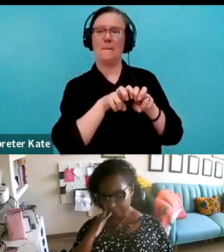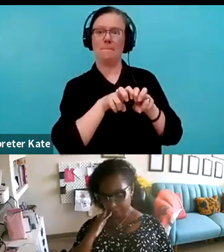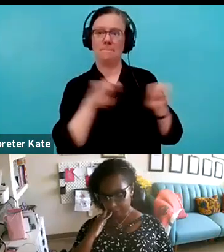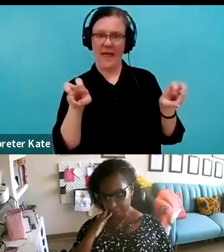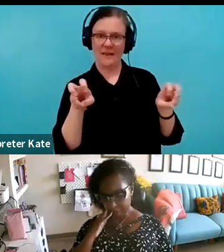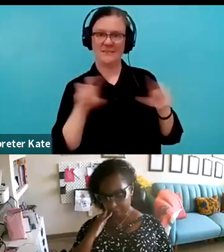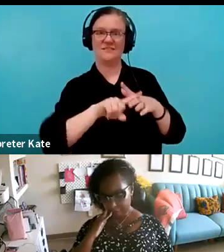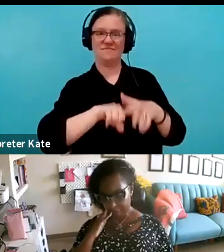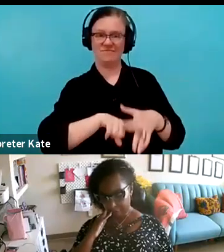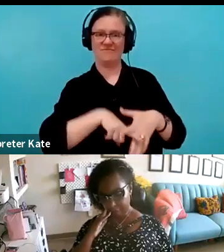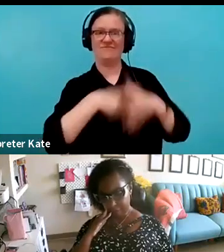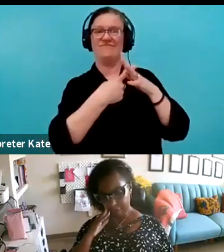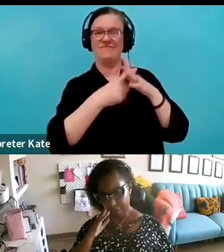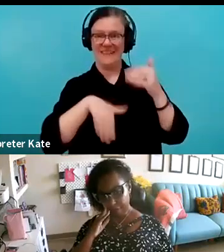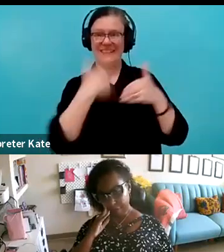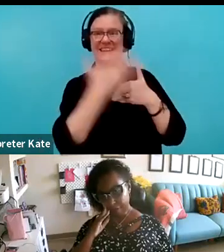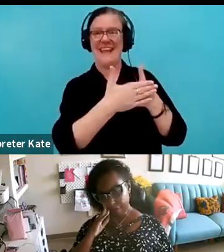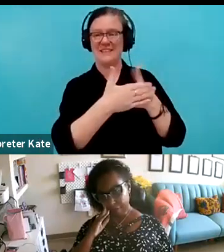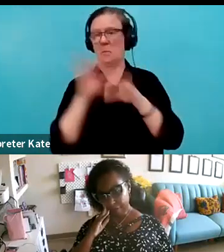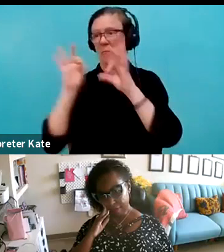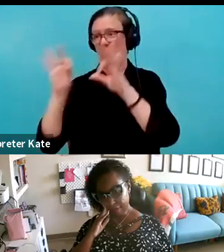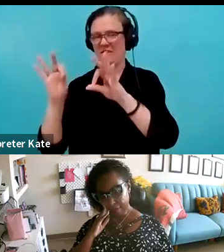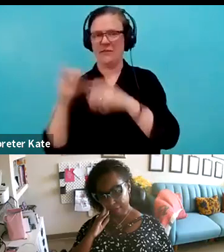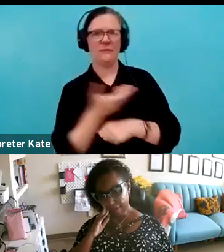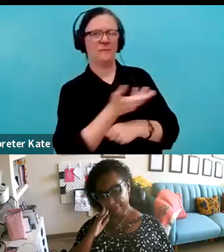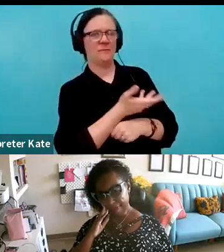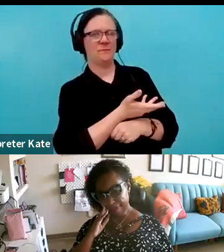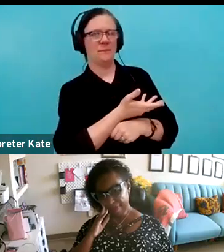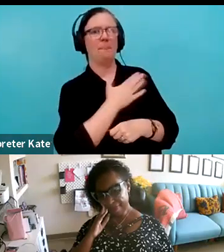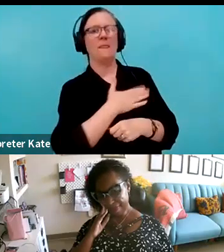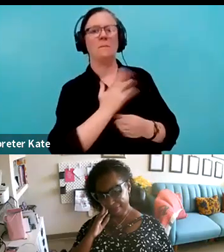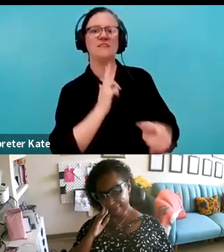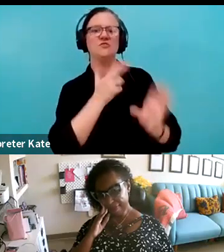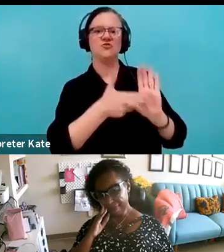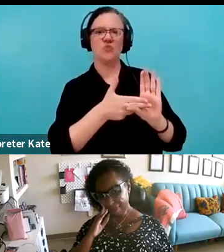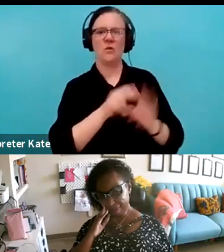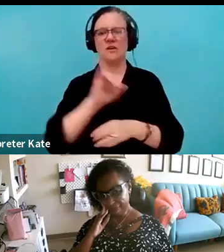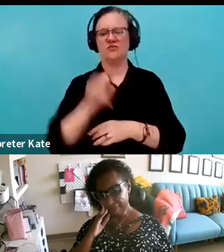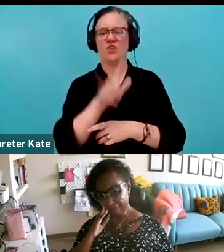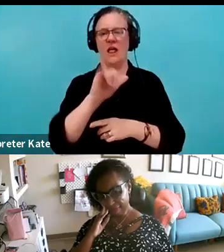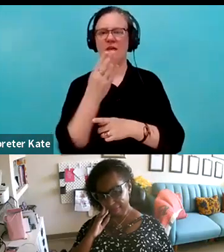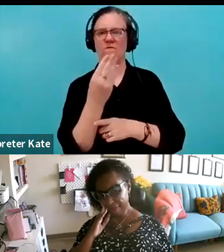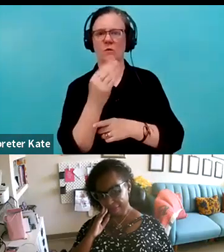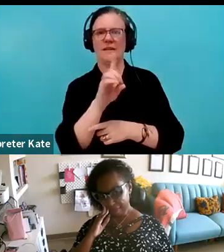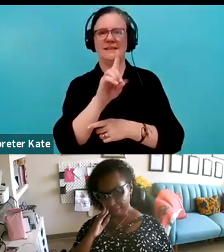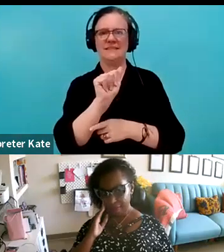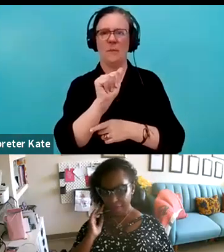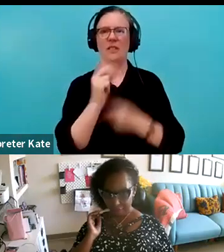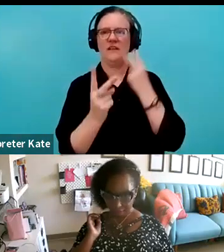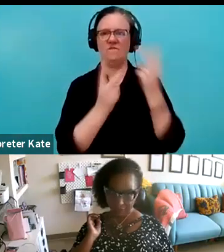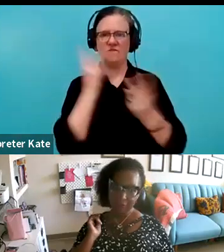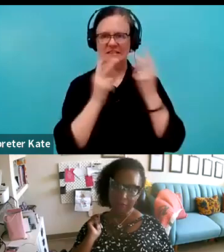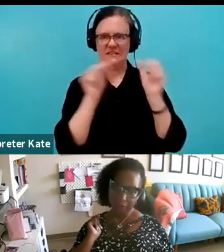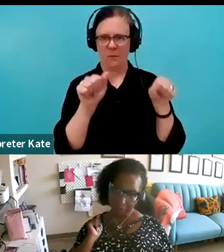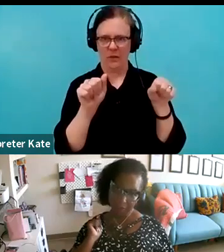this next announcement very well. So please join us for July 14th for Disability Visibility,